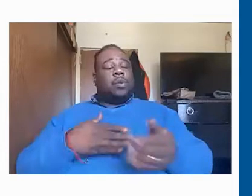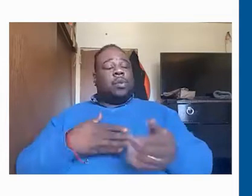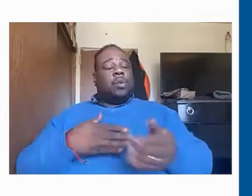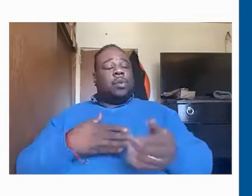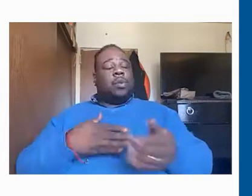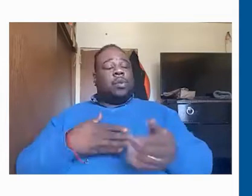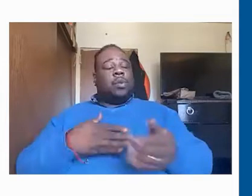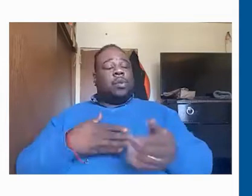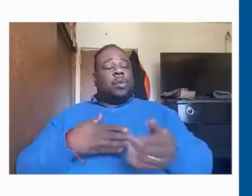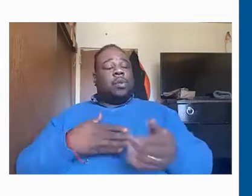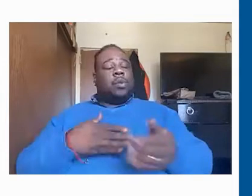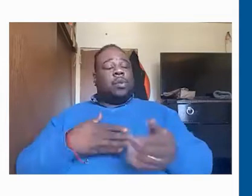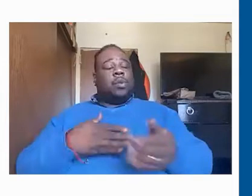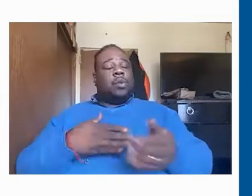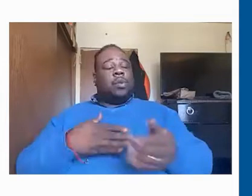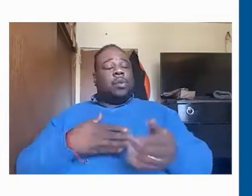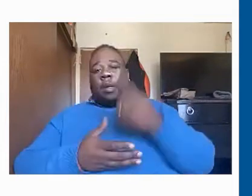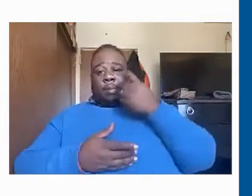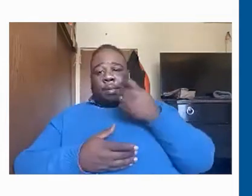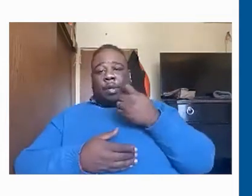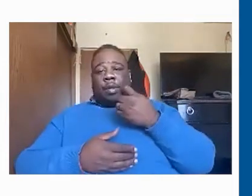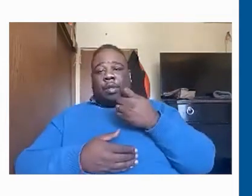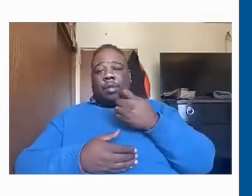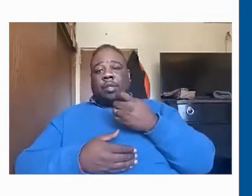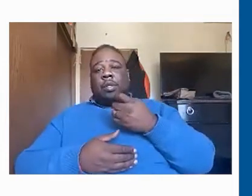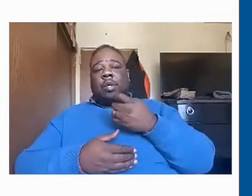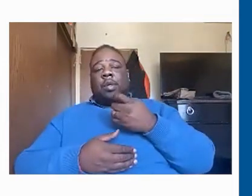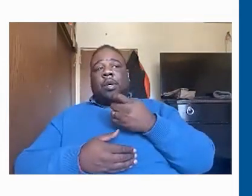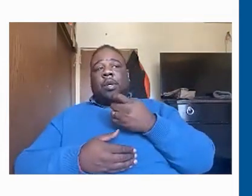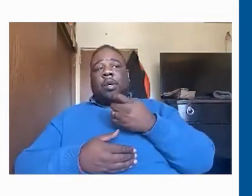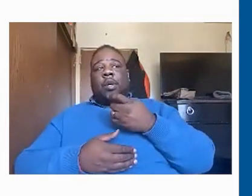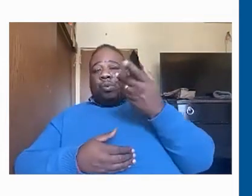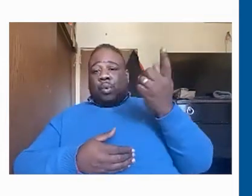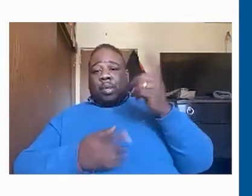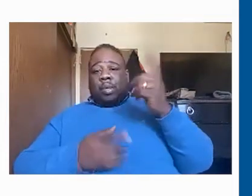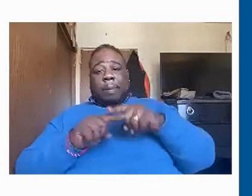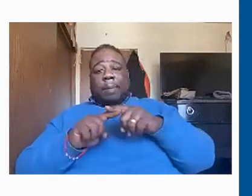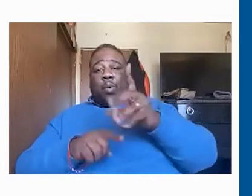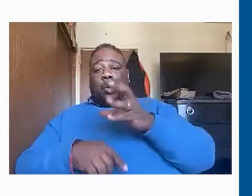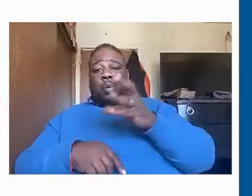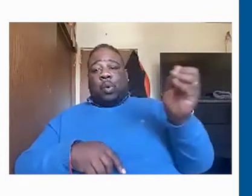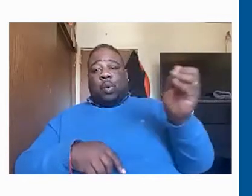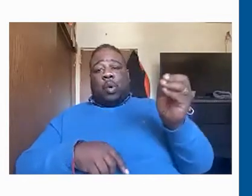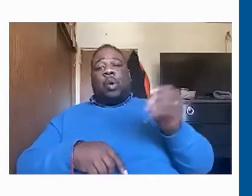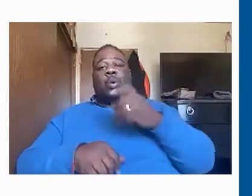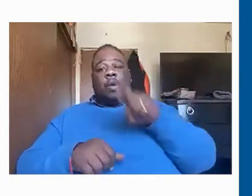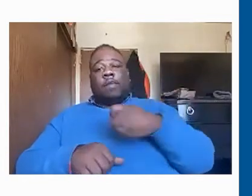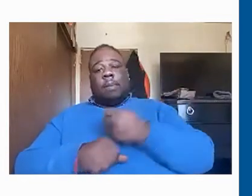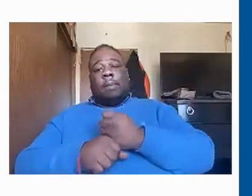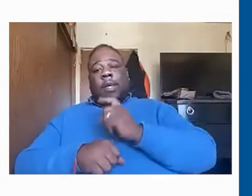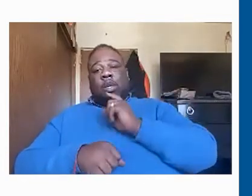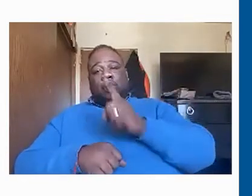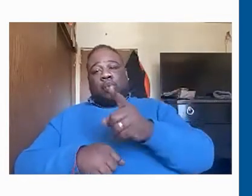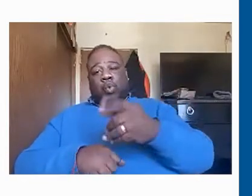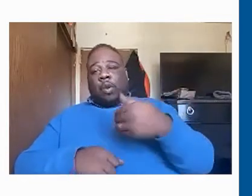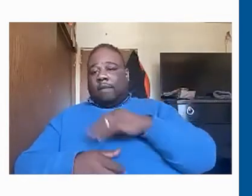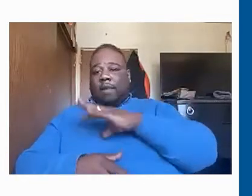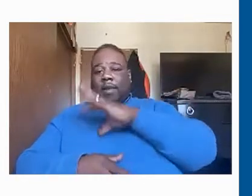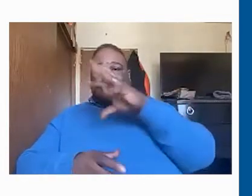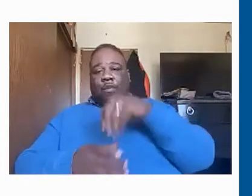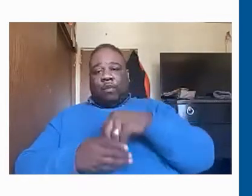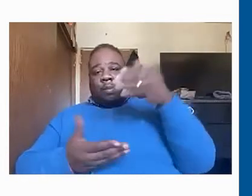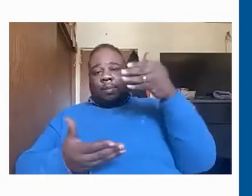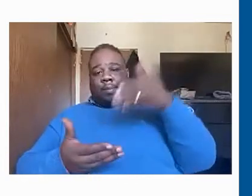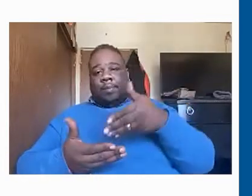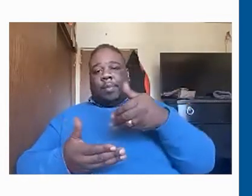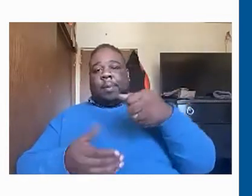to have supplies for. Again, the shelters, they're there to keep you safe during an emergency, but they're